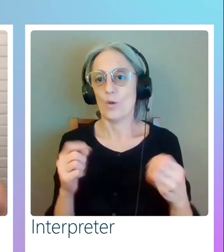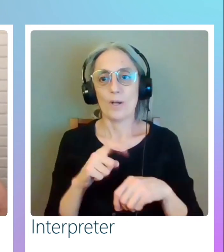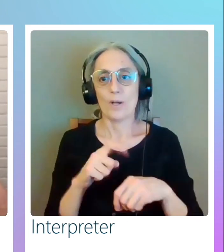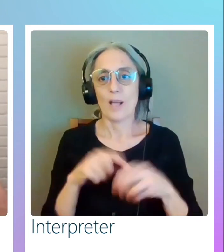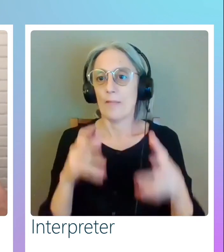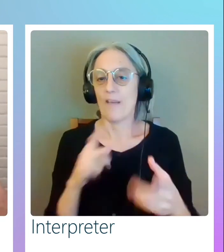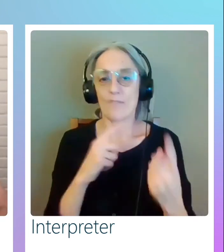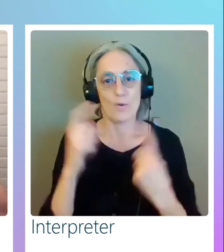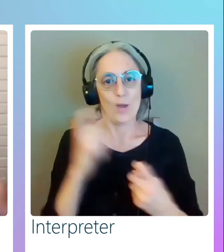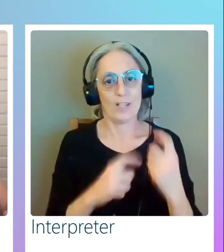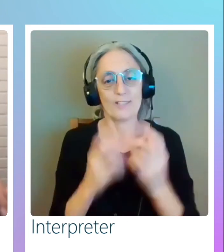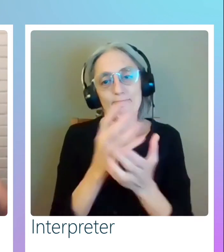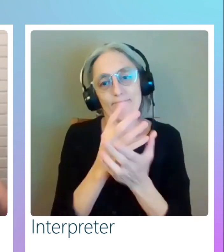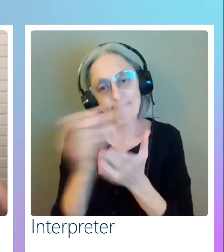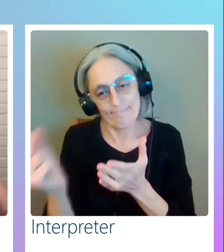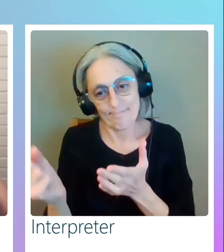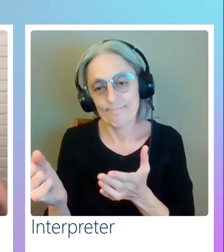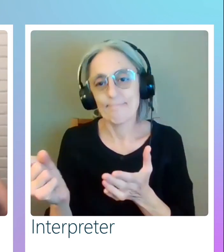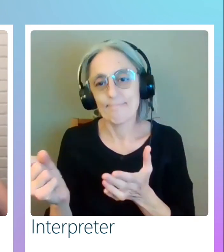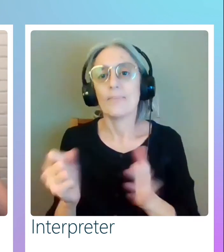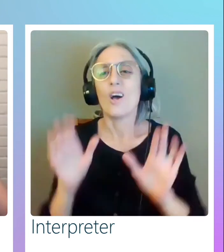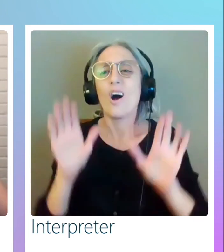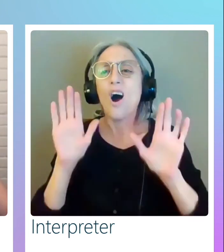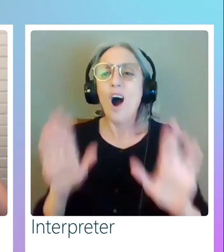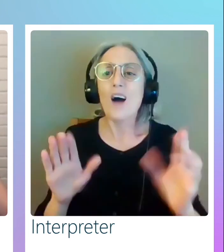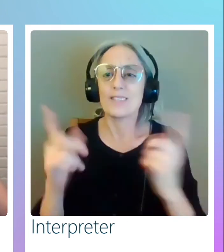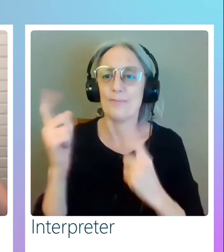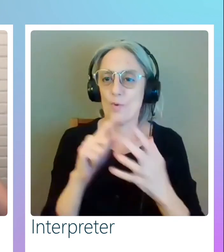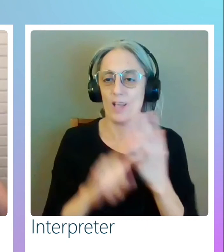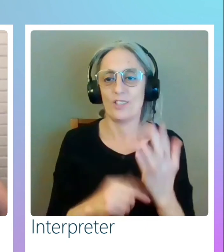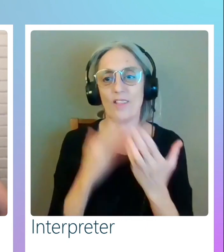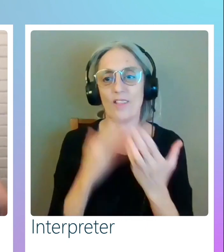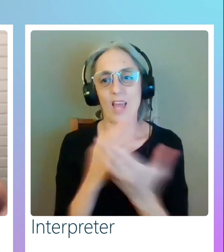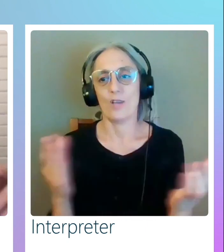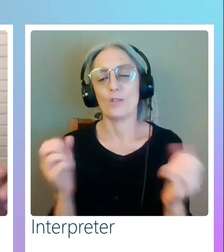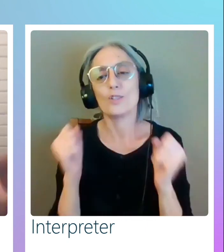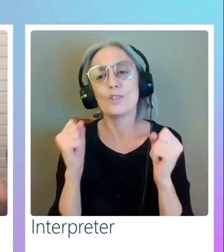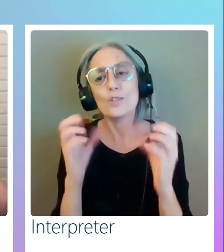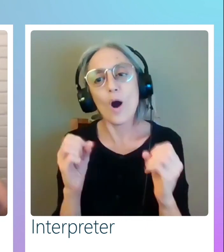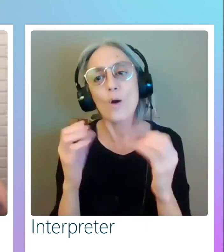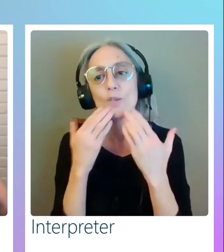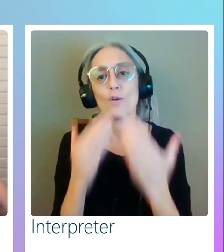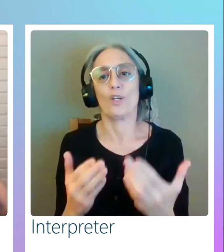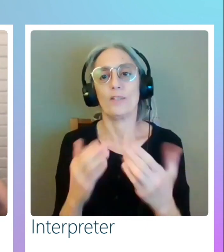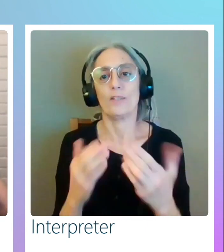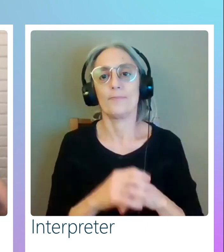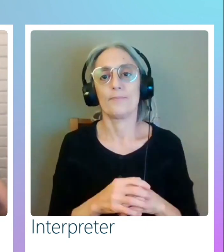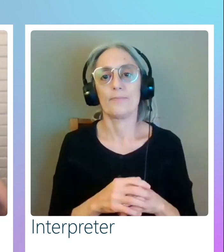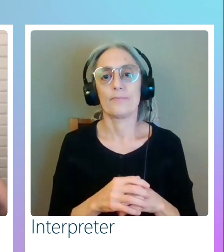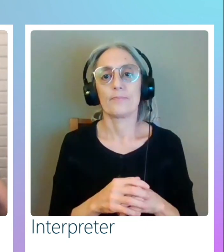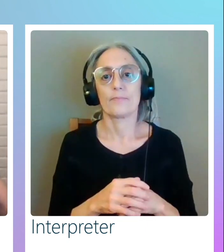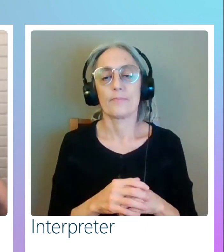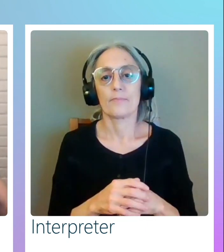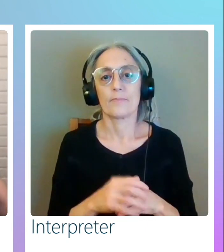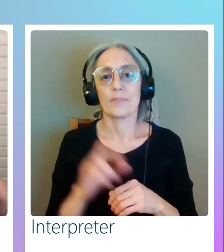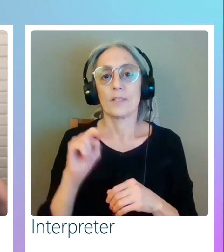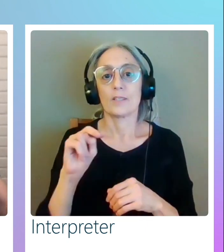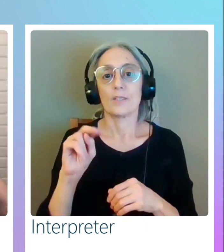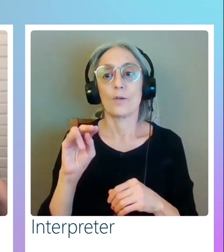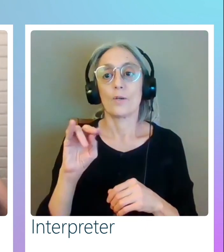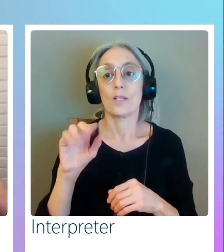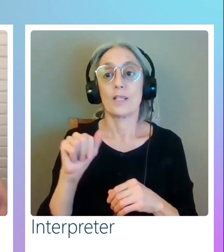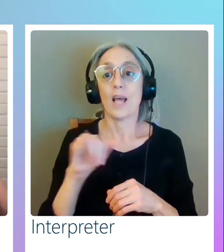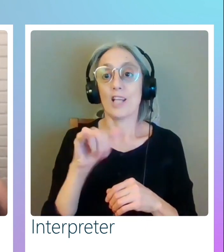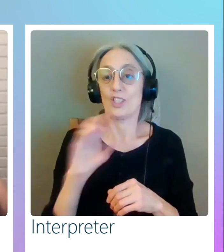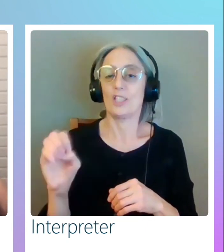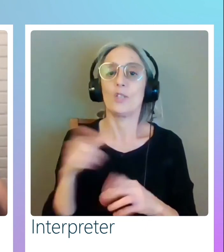but you guys, awesome questions. So good. Hit Najee up on